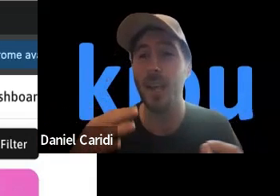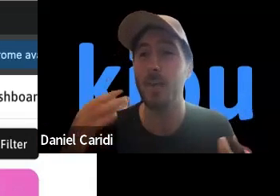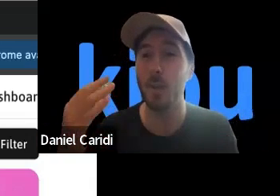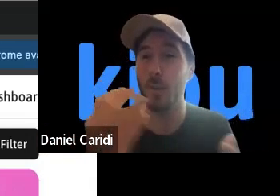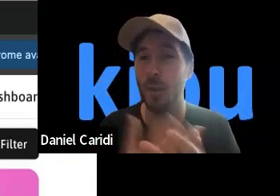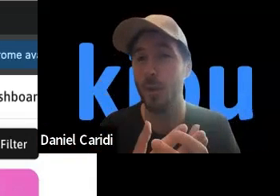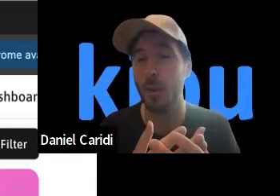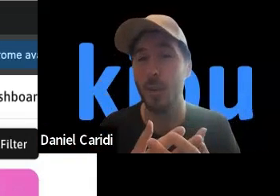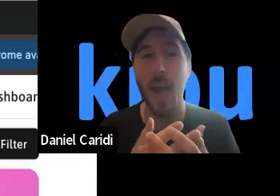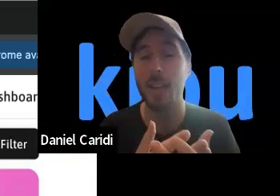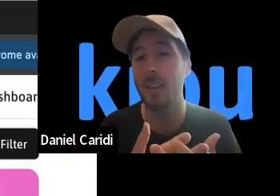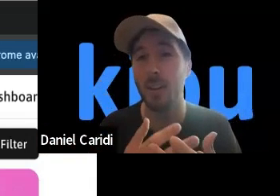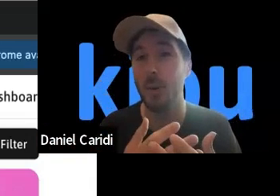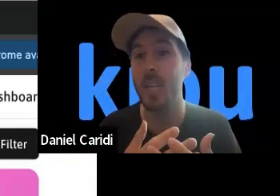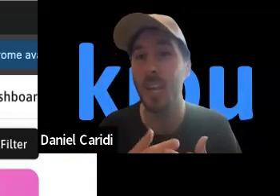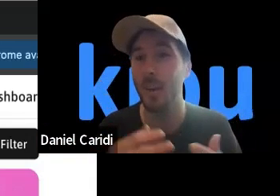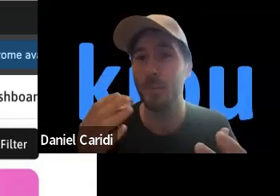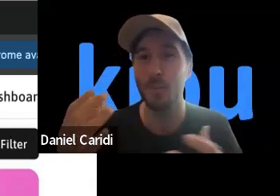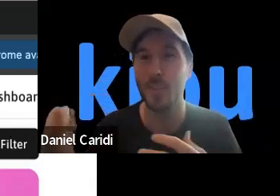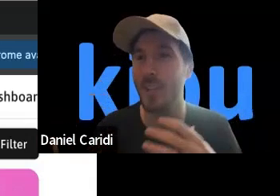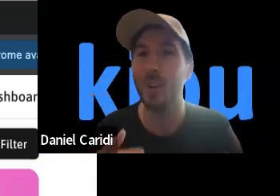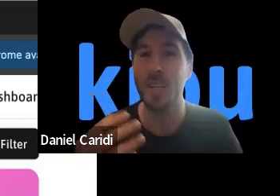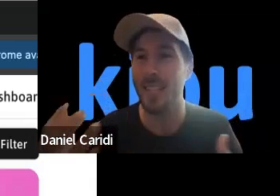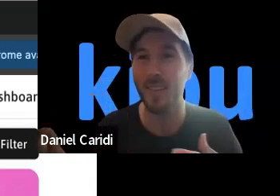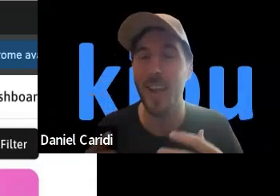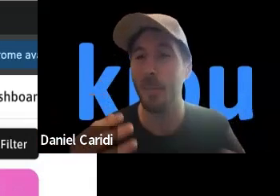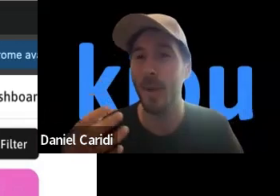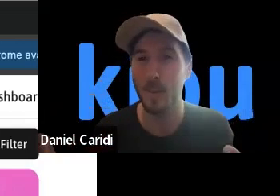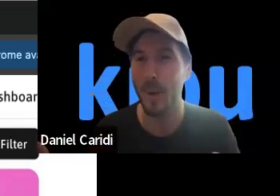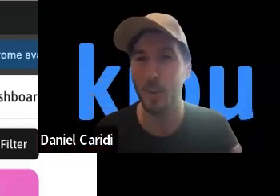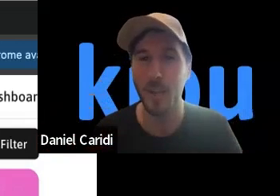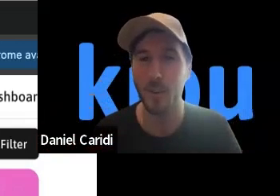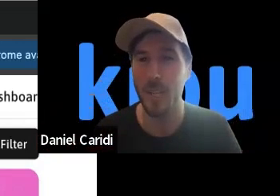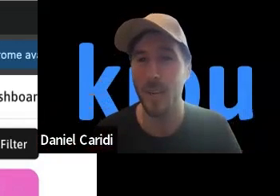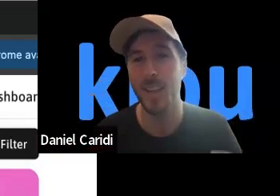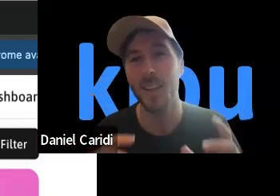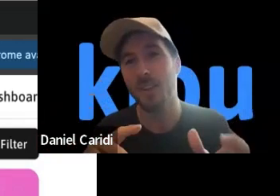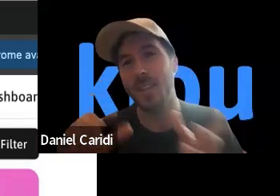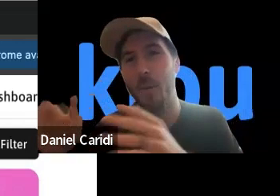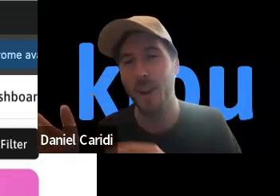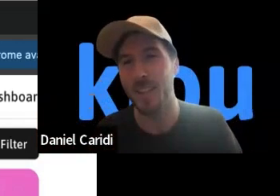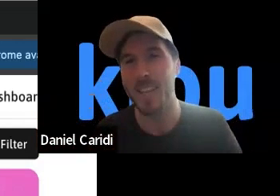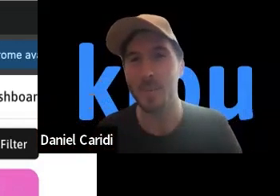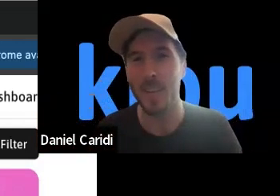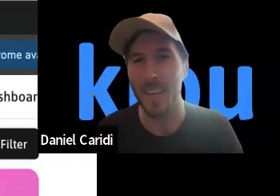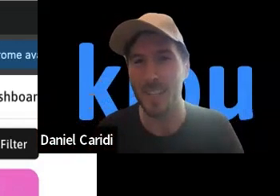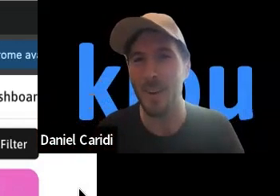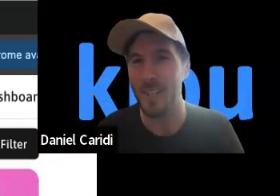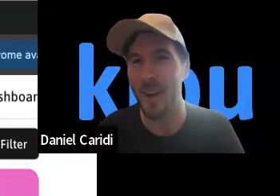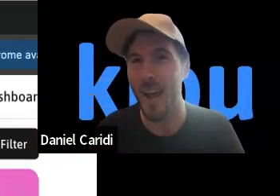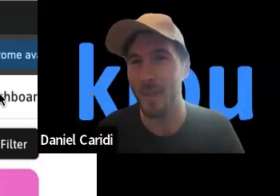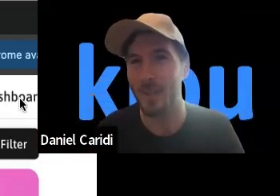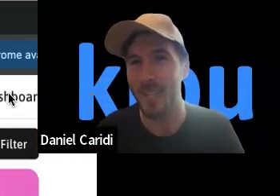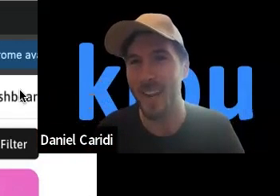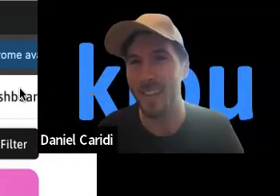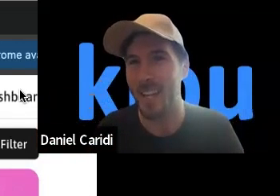platform so that you add it to your routine. You start using us every day. It becomes part of your weekly routine. So that one of these days we can get you over